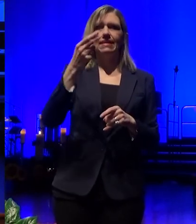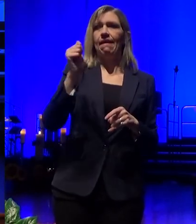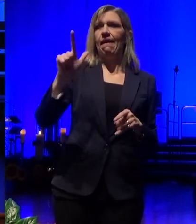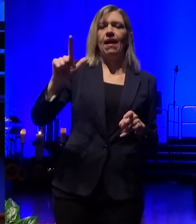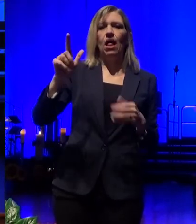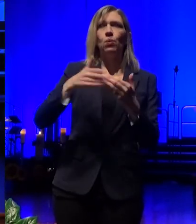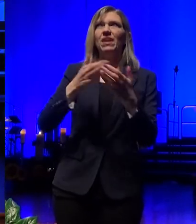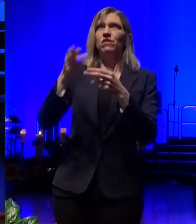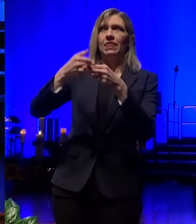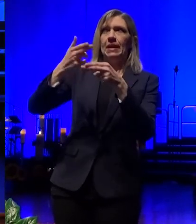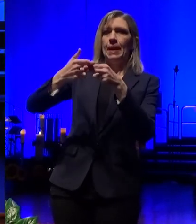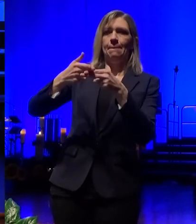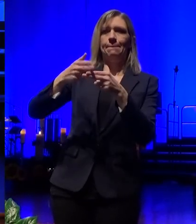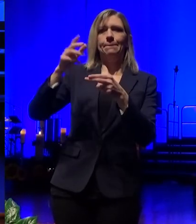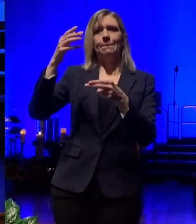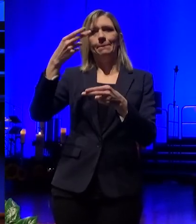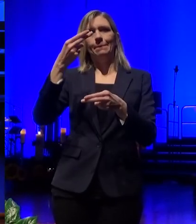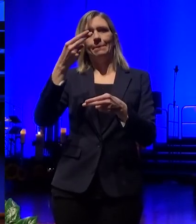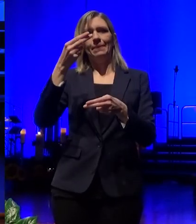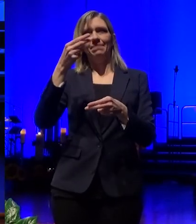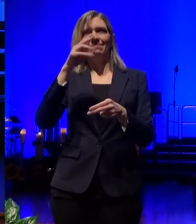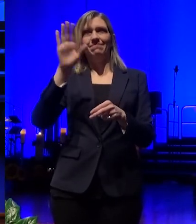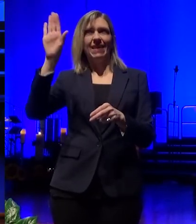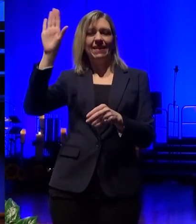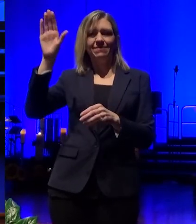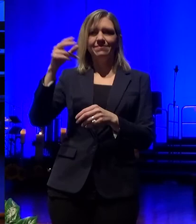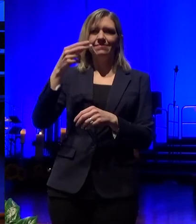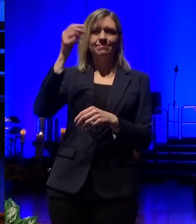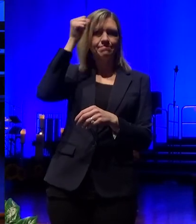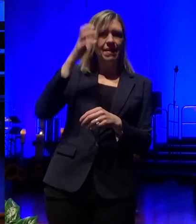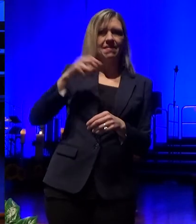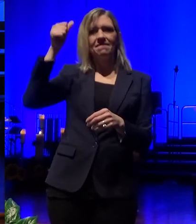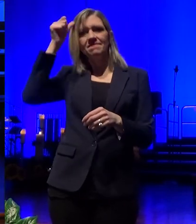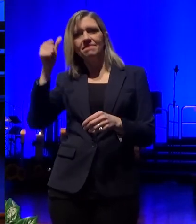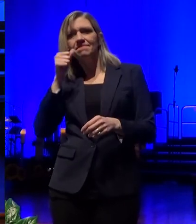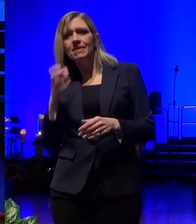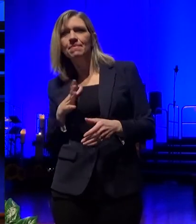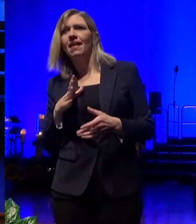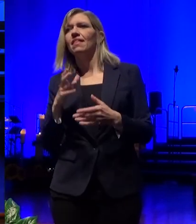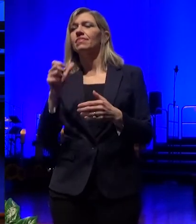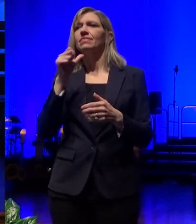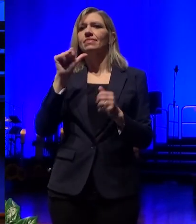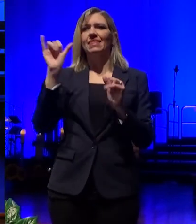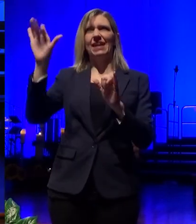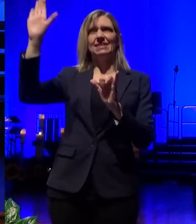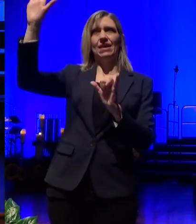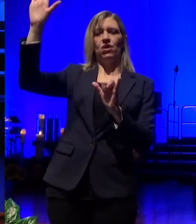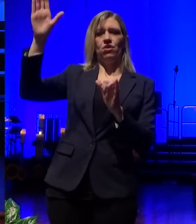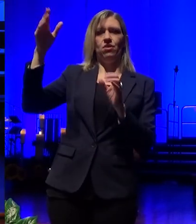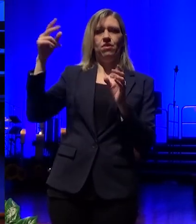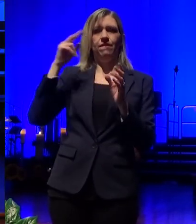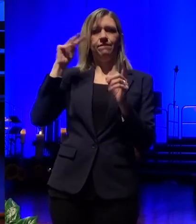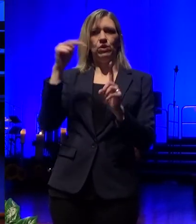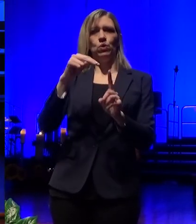is, that's how it sees it. That there's not a God out there that's going, there's only one way to